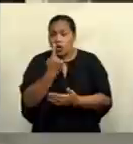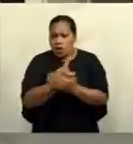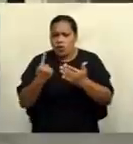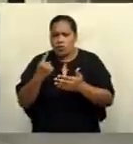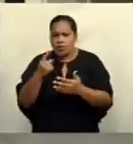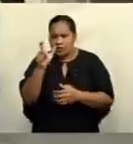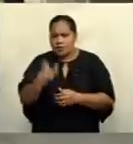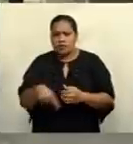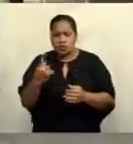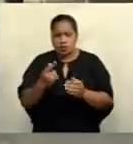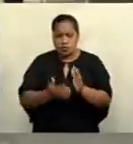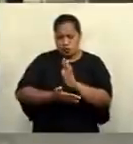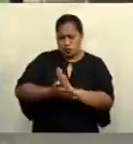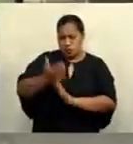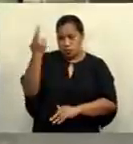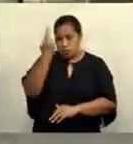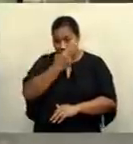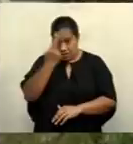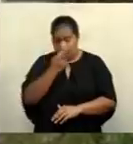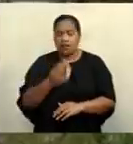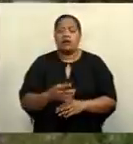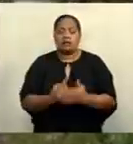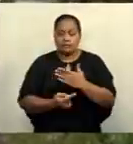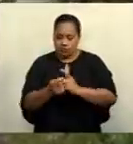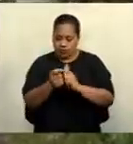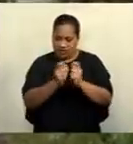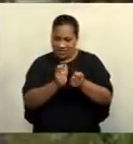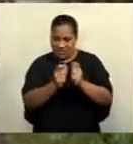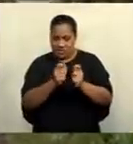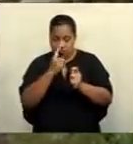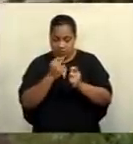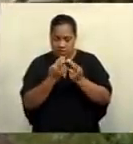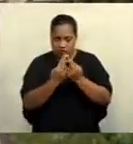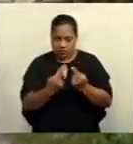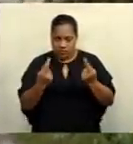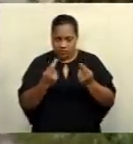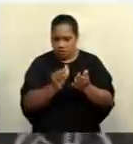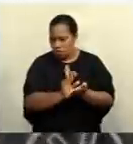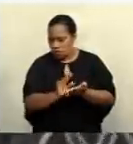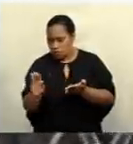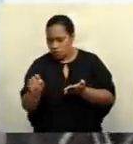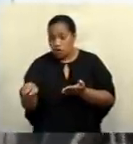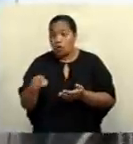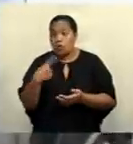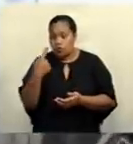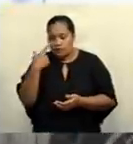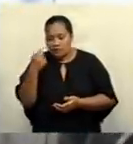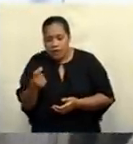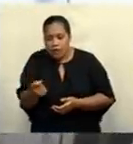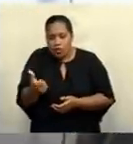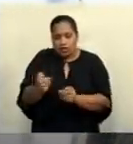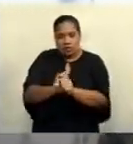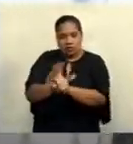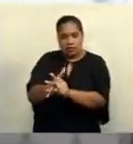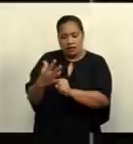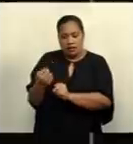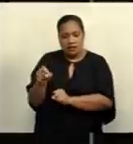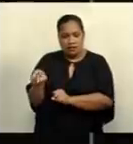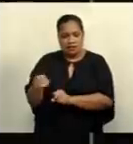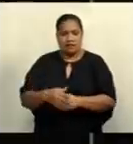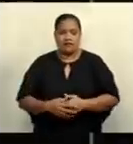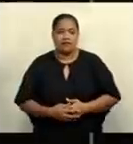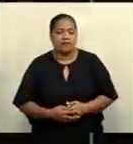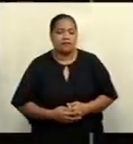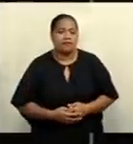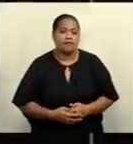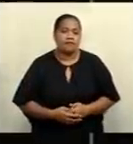severe COVID-19 are being tested so that resources can be directed to early detection. Kritika Kumar, FBC News.